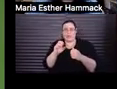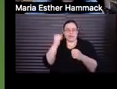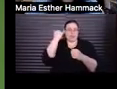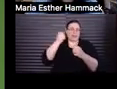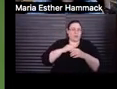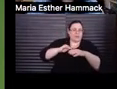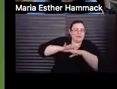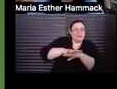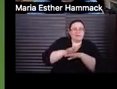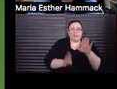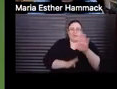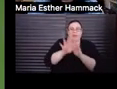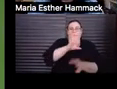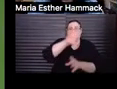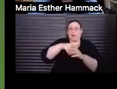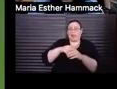America.